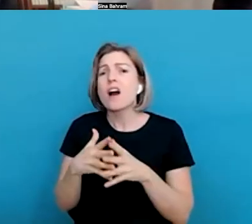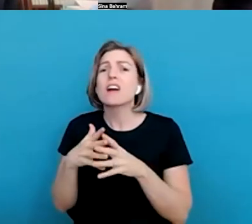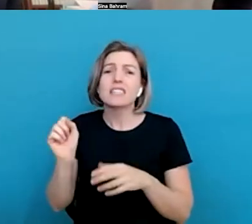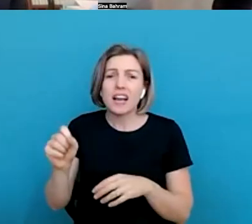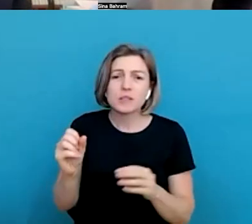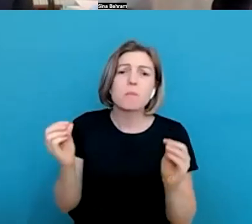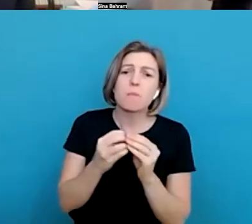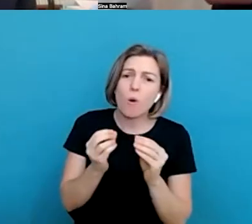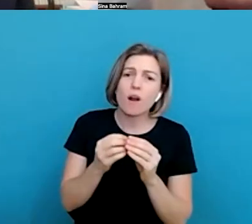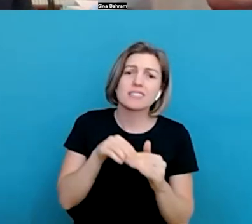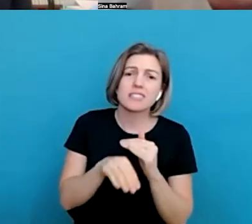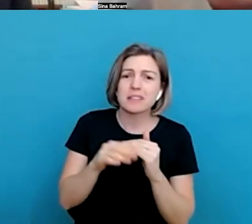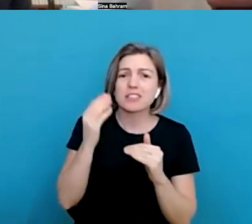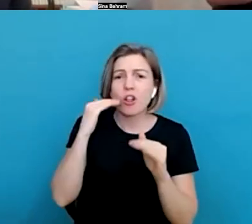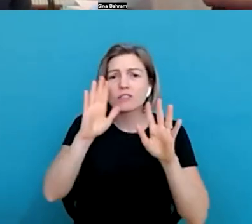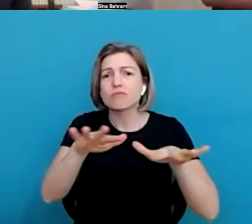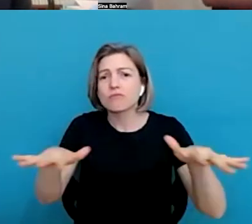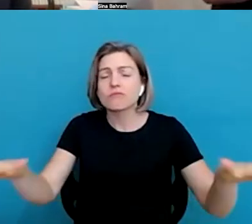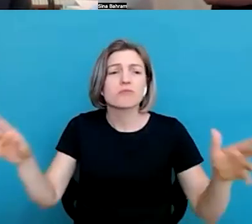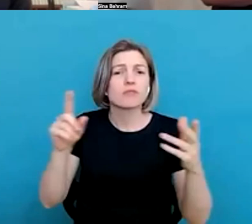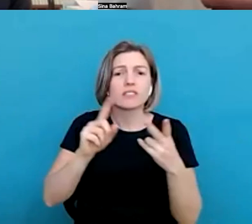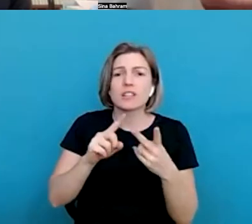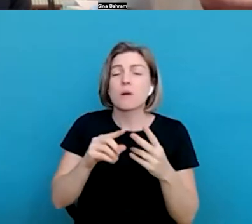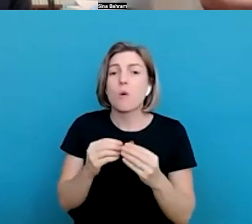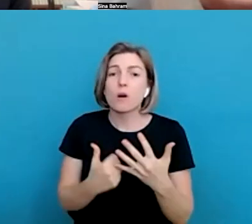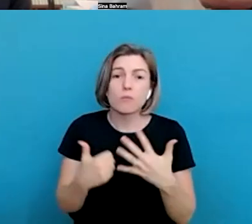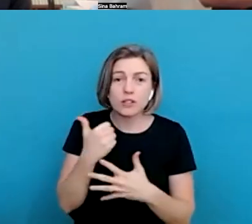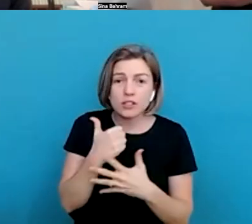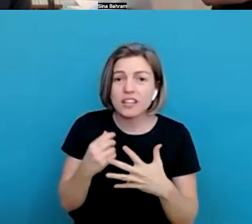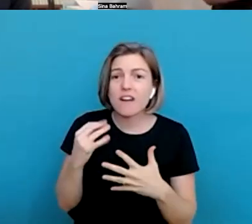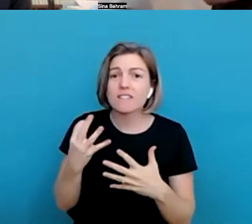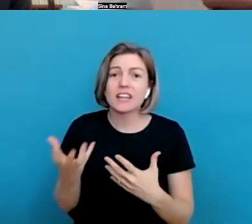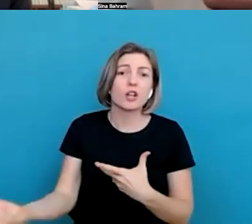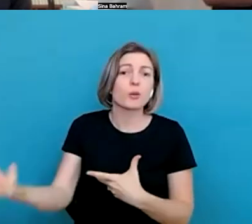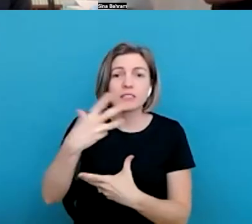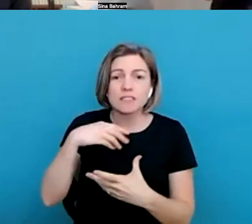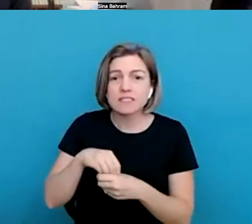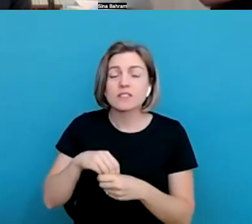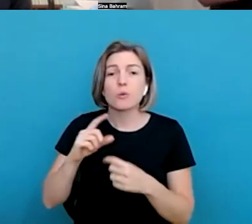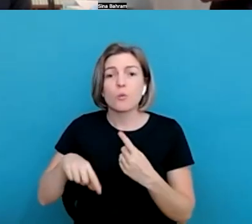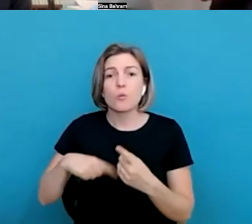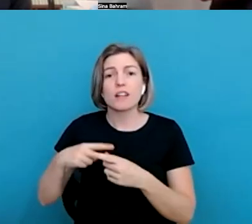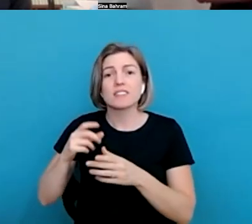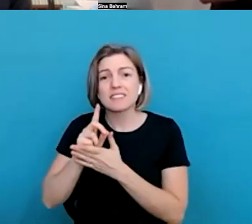knowledge, predominance of prioritizing inclusivity in product design,